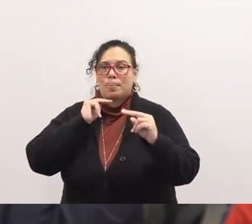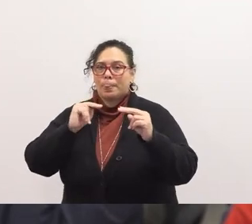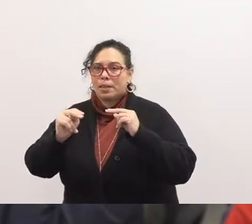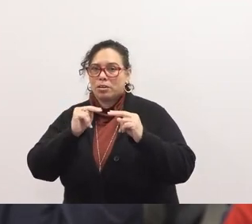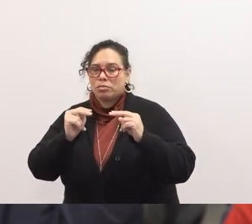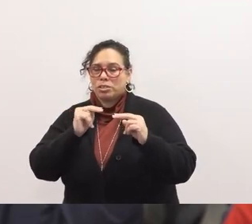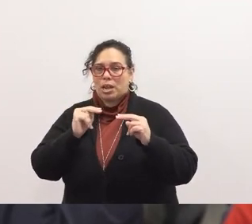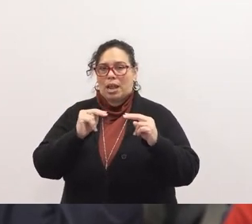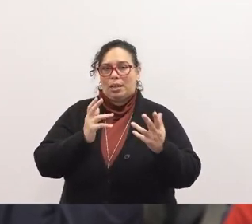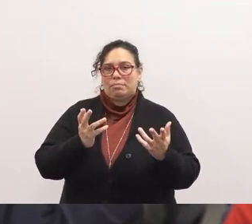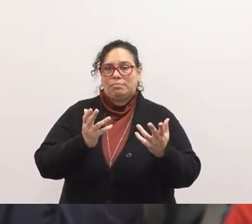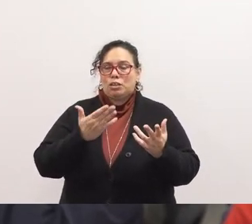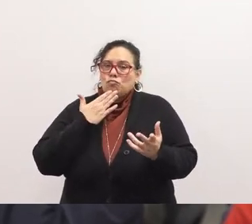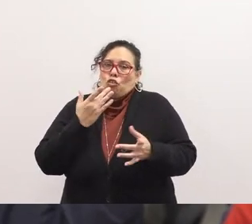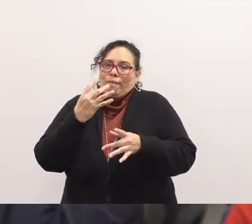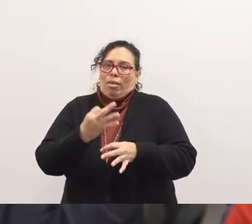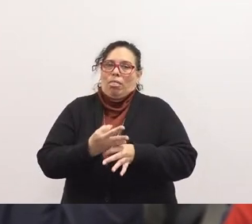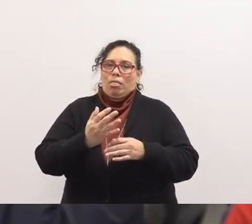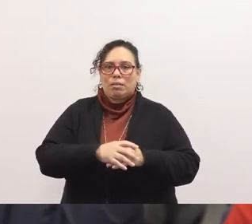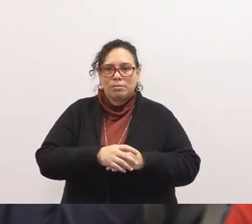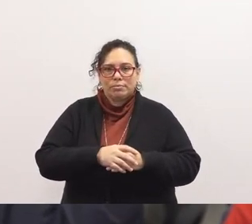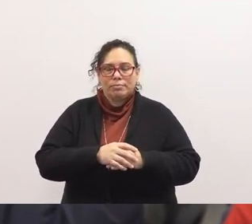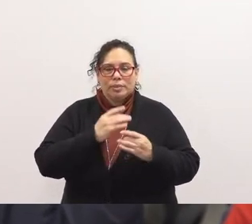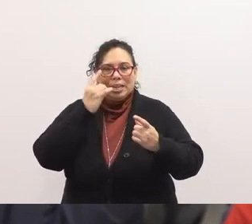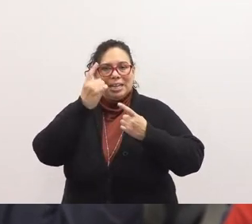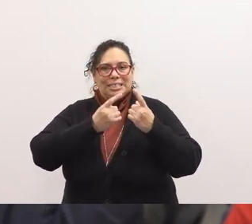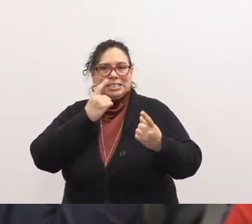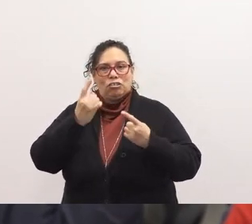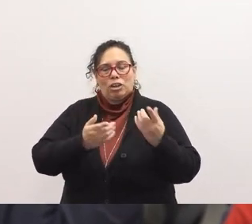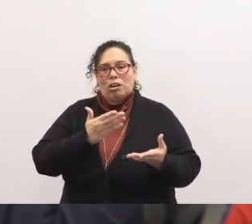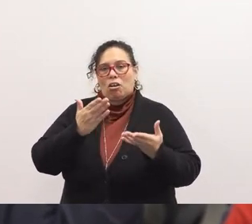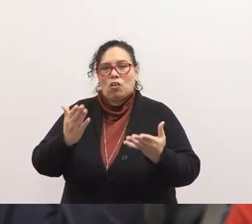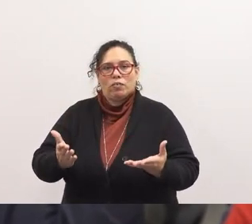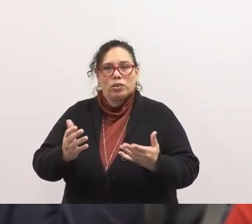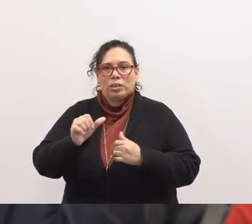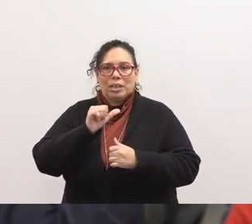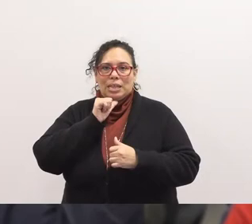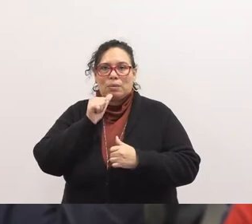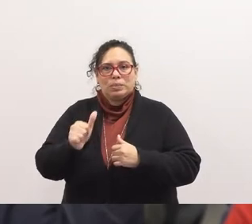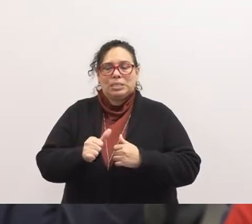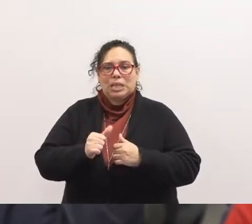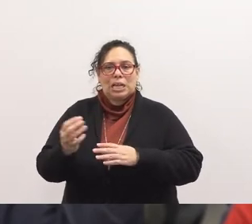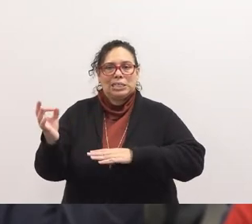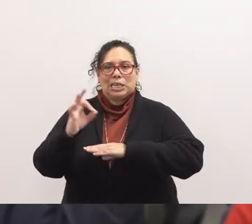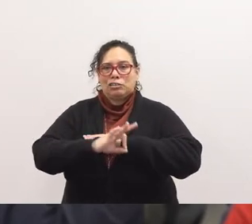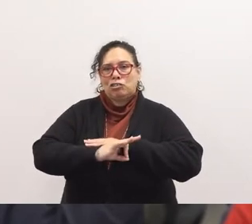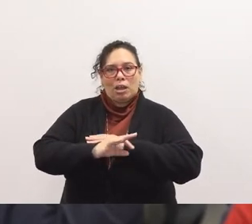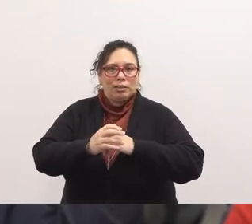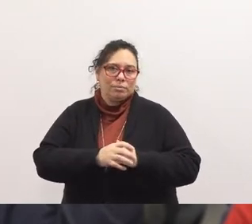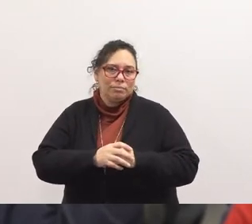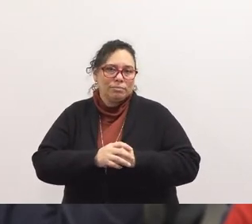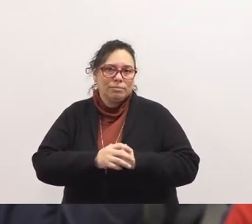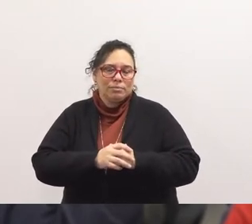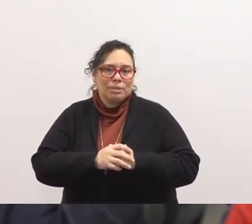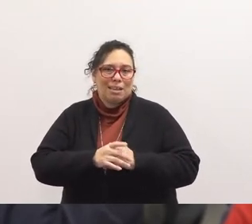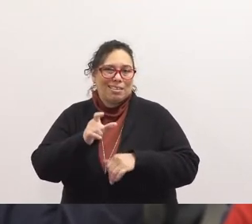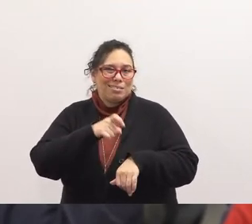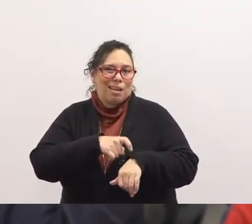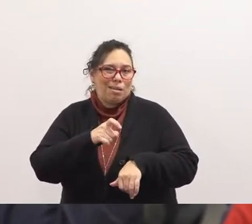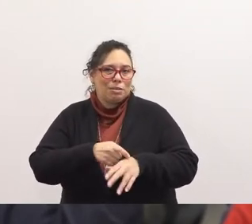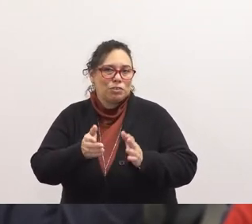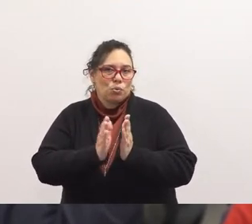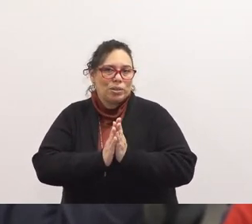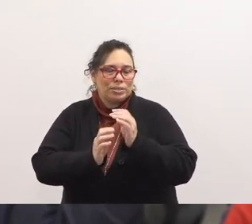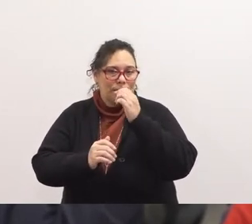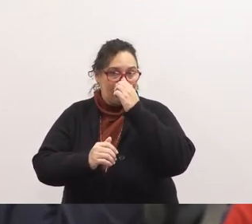and bargain in good faith by considering an offer that was not sunshined at the time that it was requested to be,